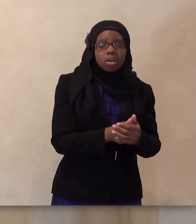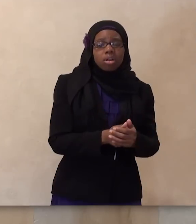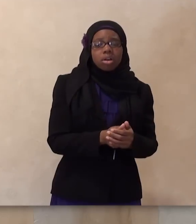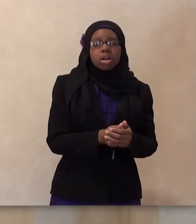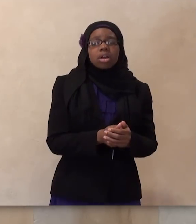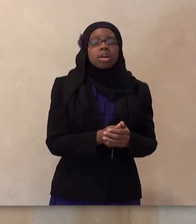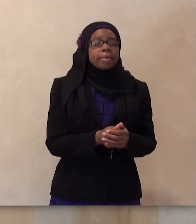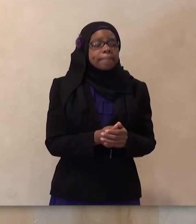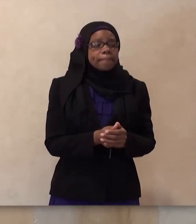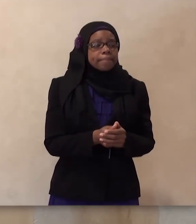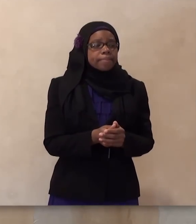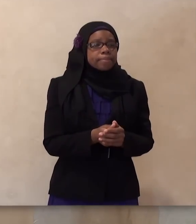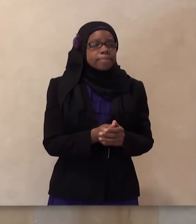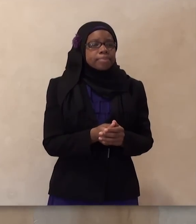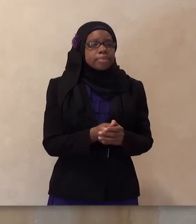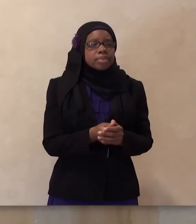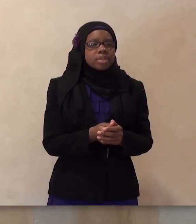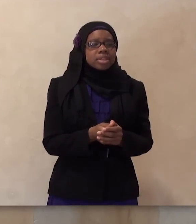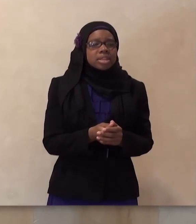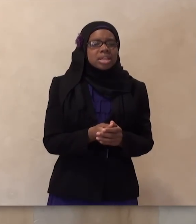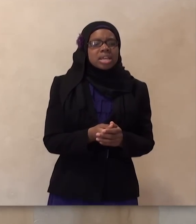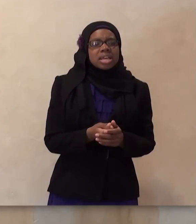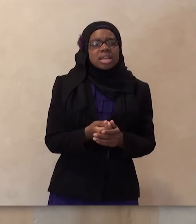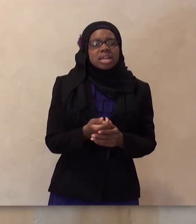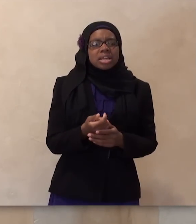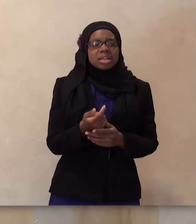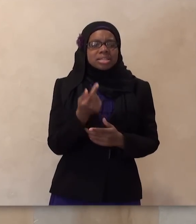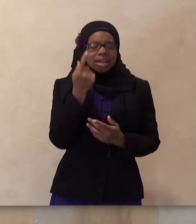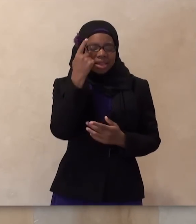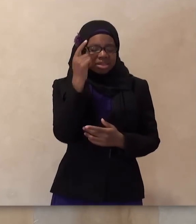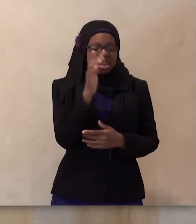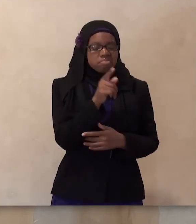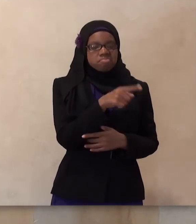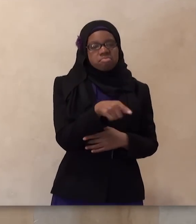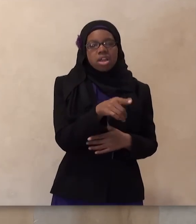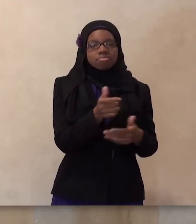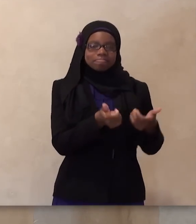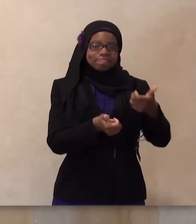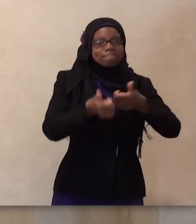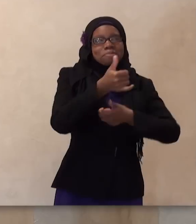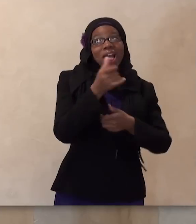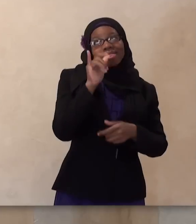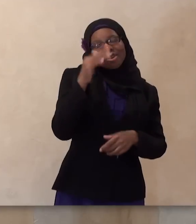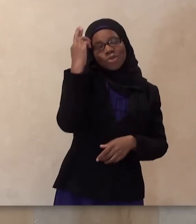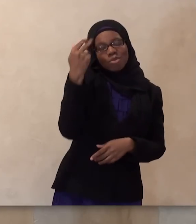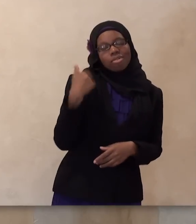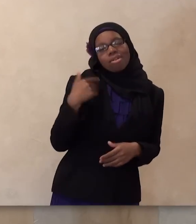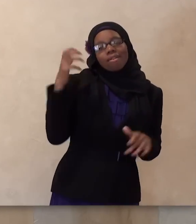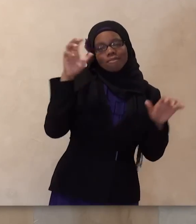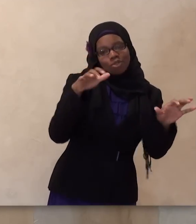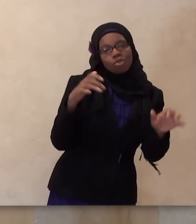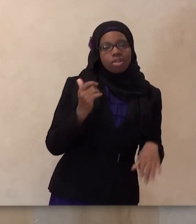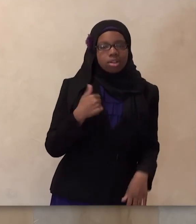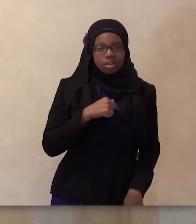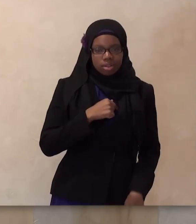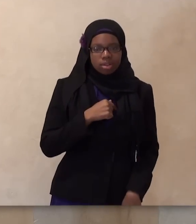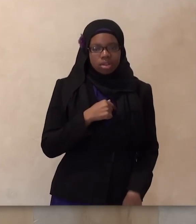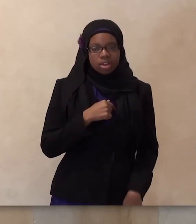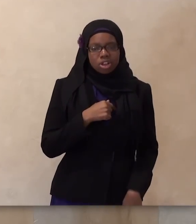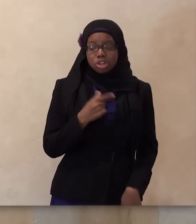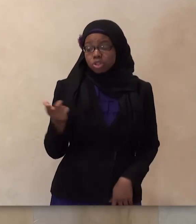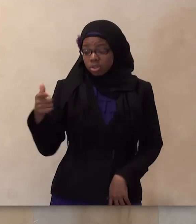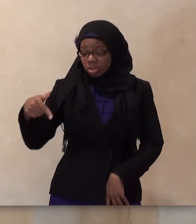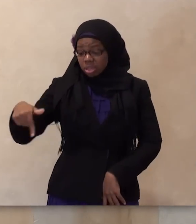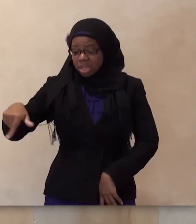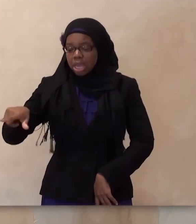because of some particular stars. So the people who said hadihi rahmatullah, they recognized the blessing